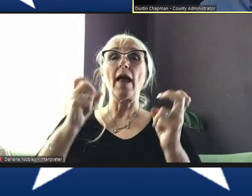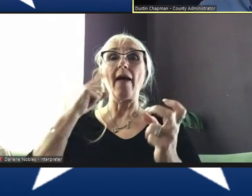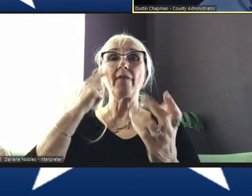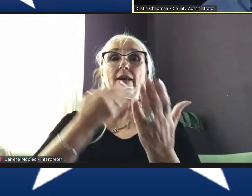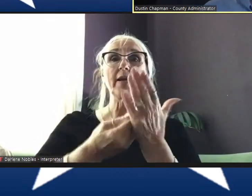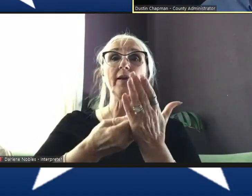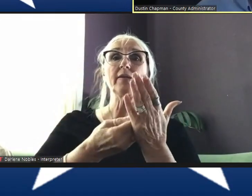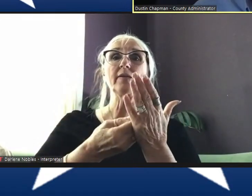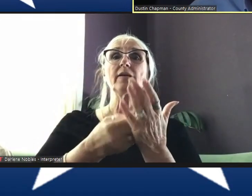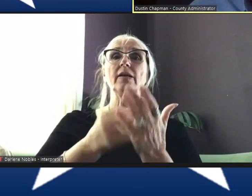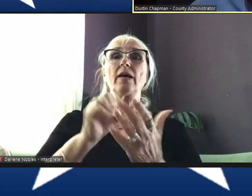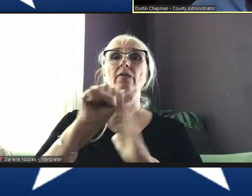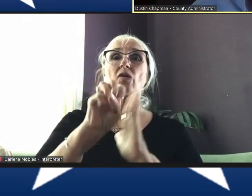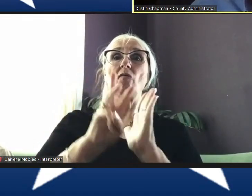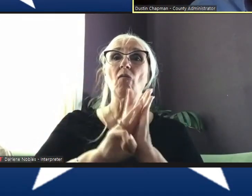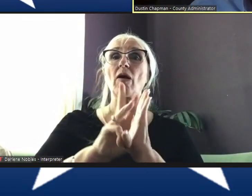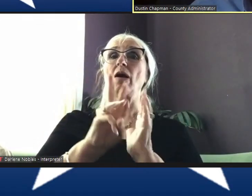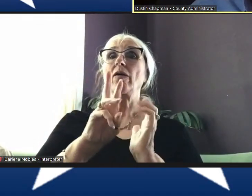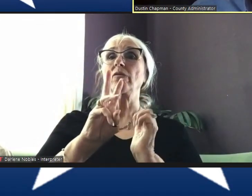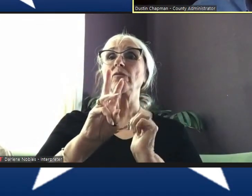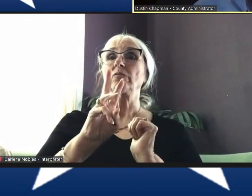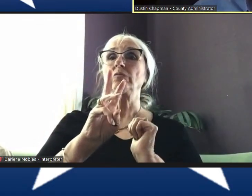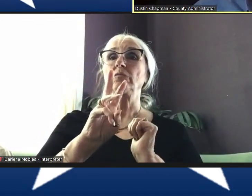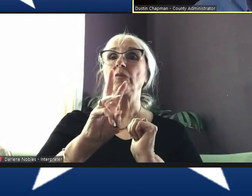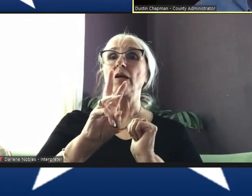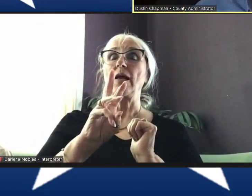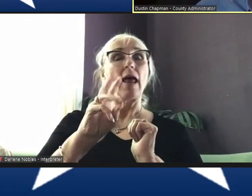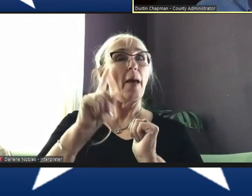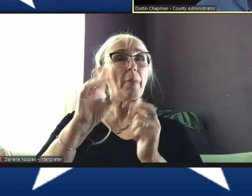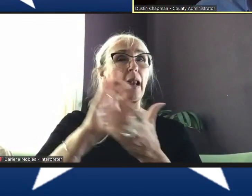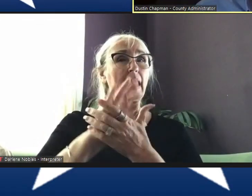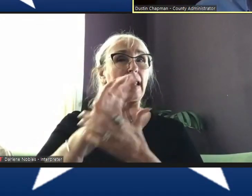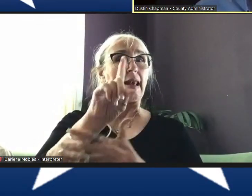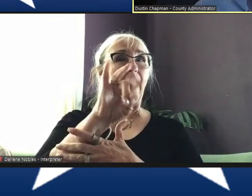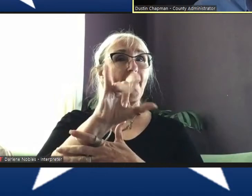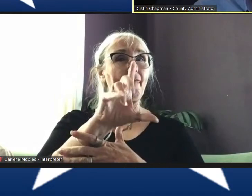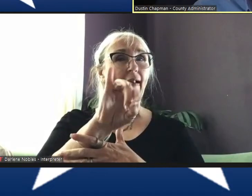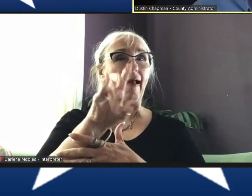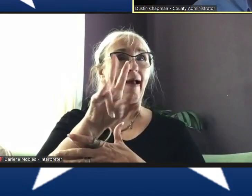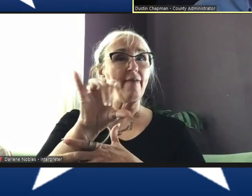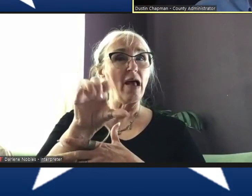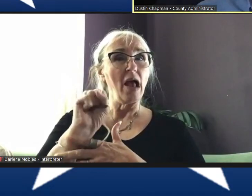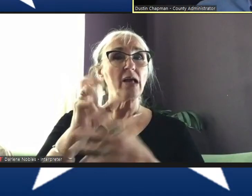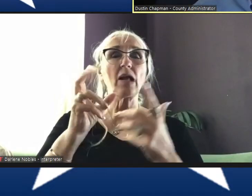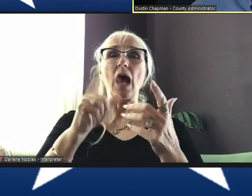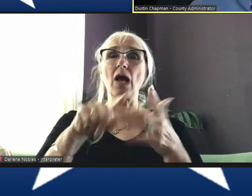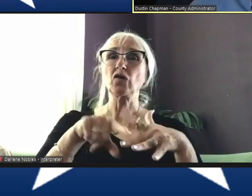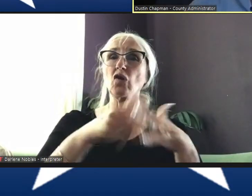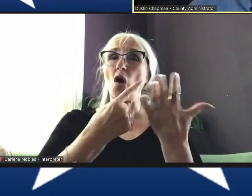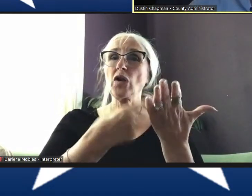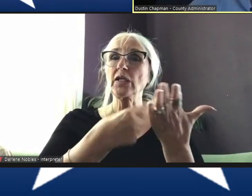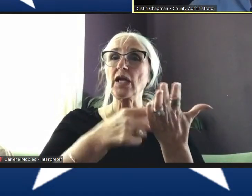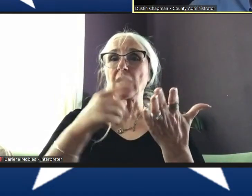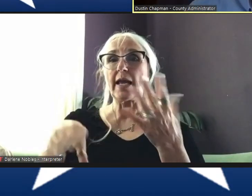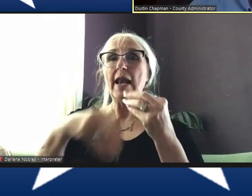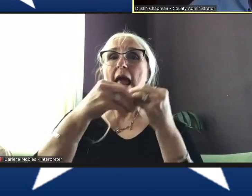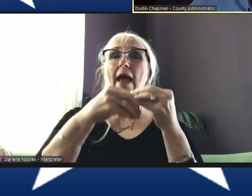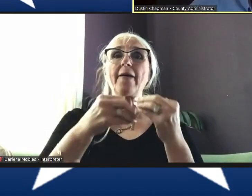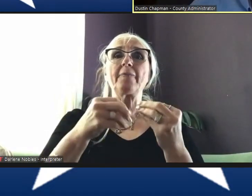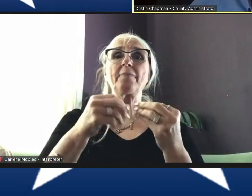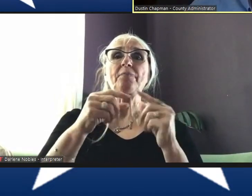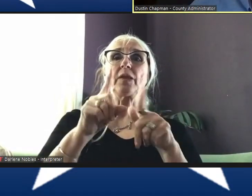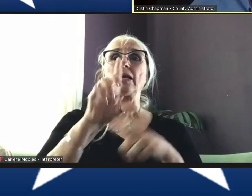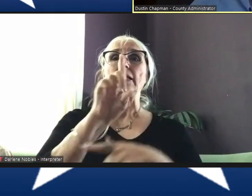for the sheriff's office. And I believe David Ives is on, but I can start to discuss this and he can add in. So the